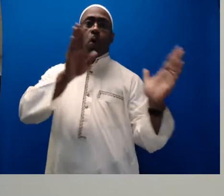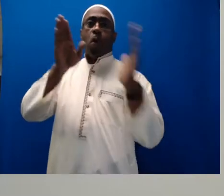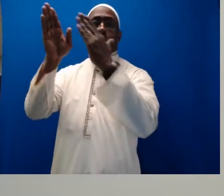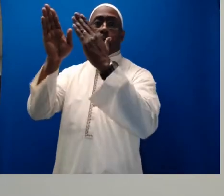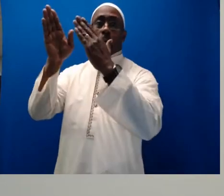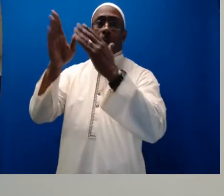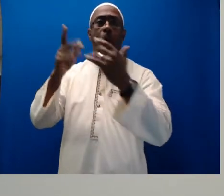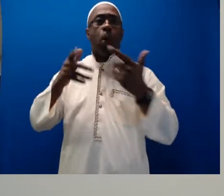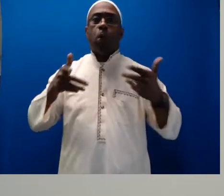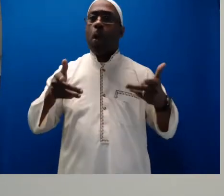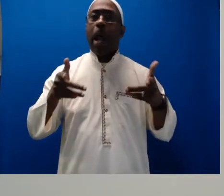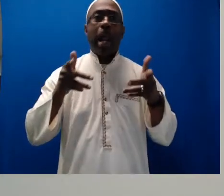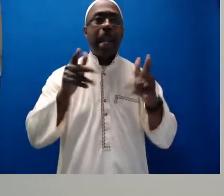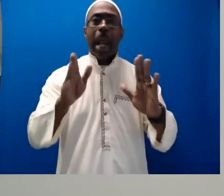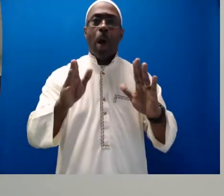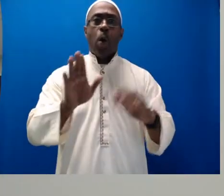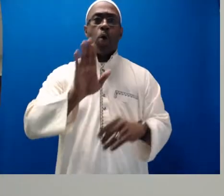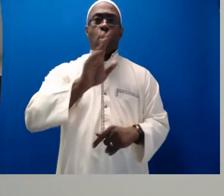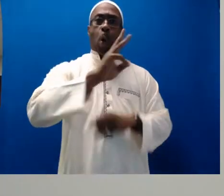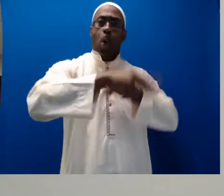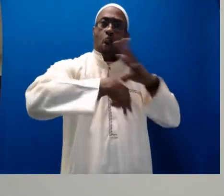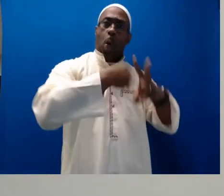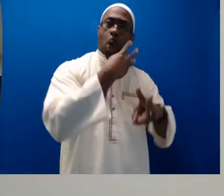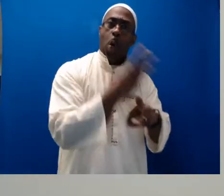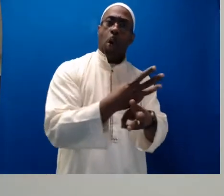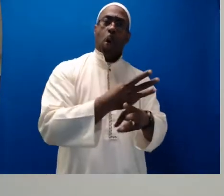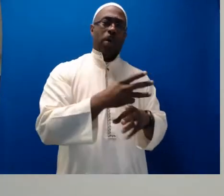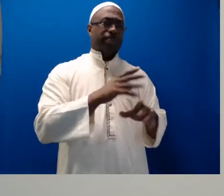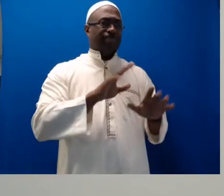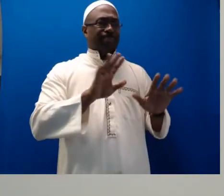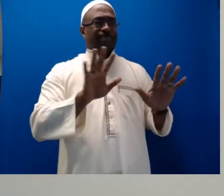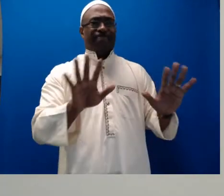Meaning, do not allow whatever it is of your worldly